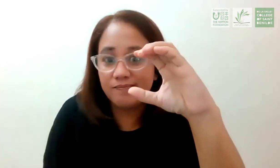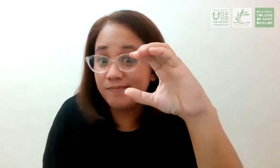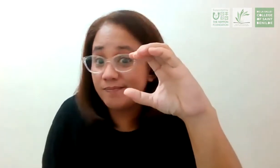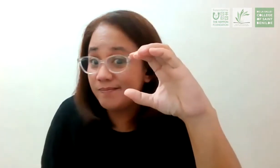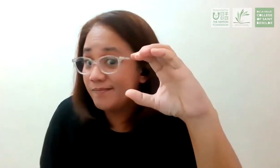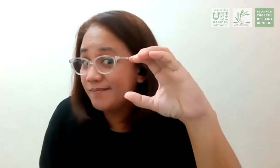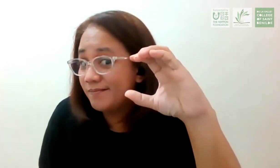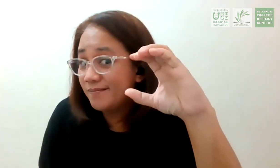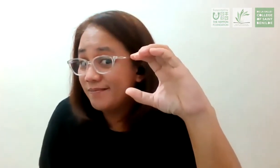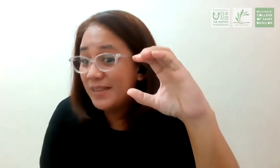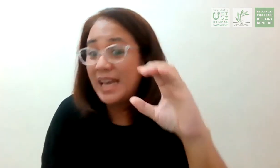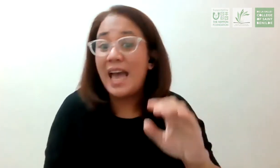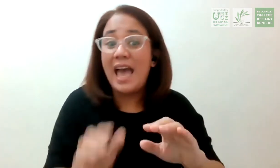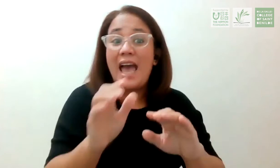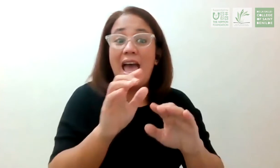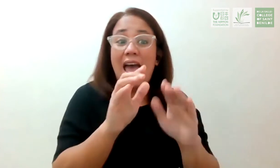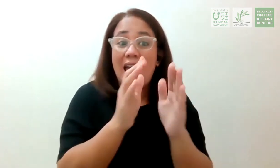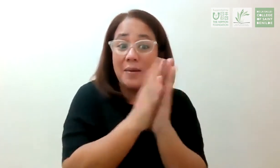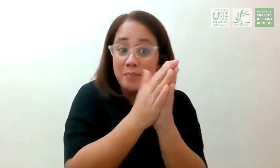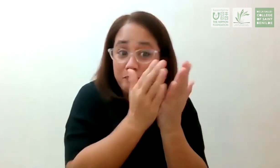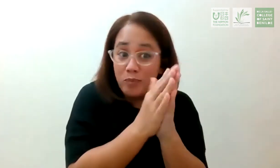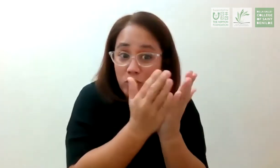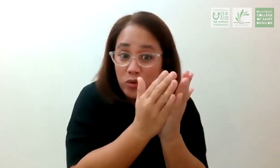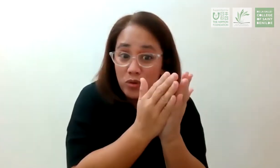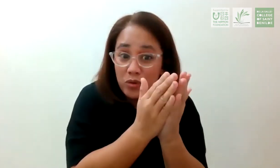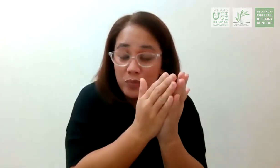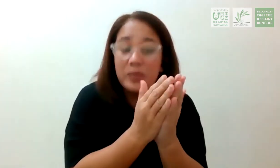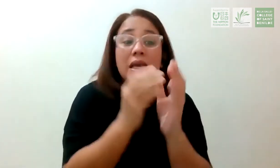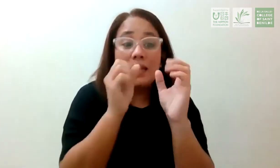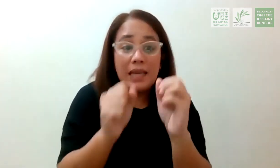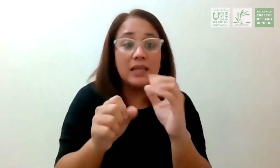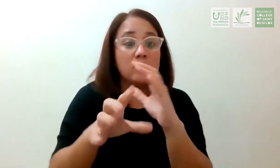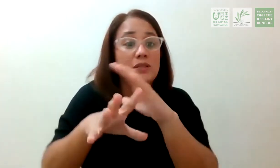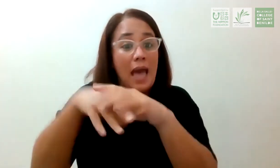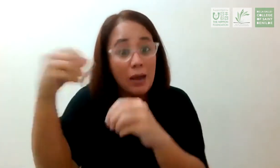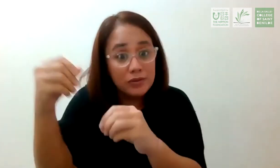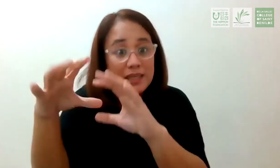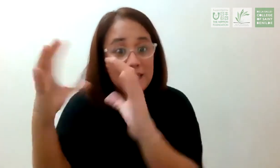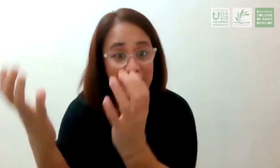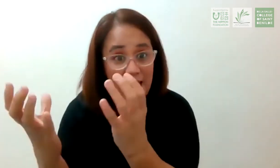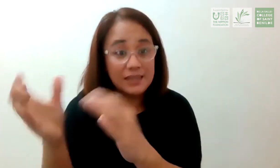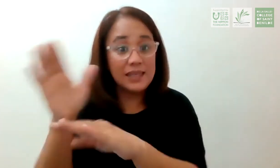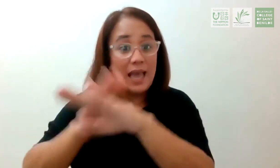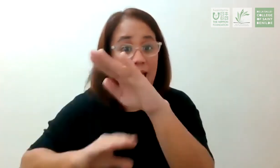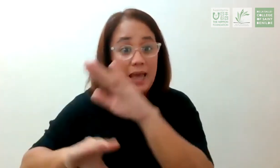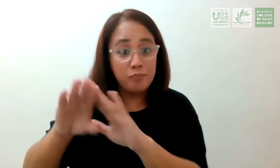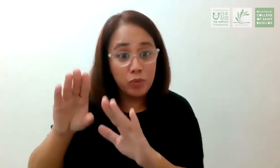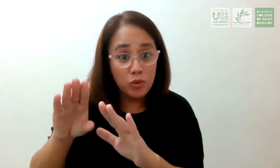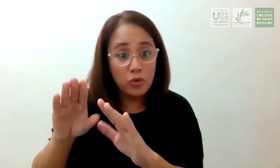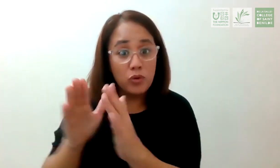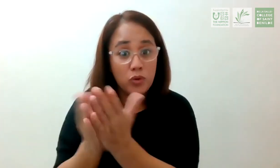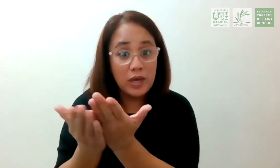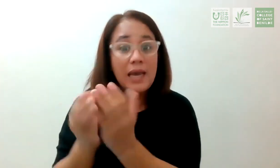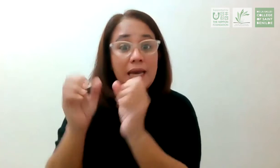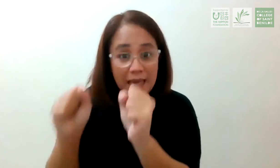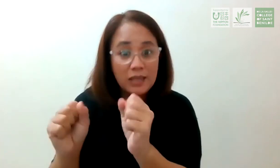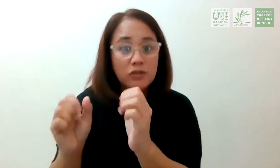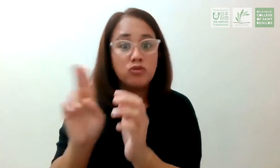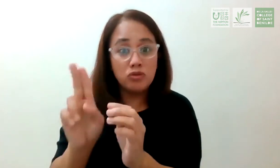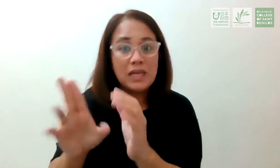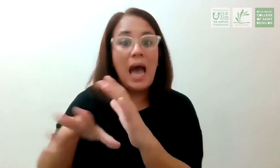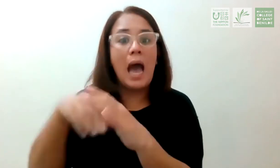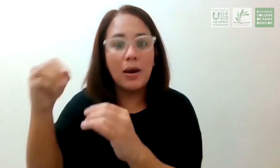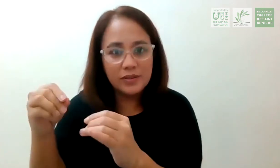Textbooks can be used outside of class, and handbooks can be used outside of class.